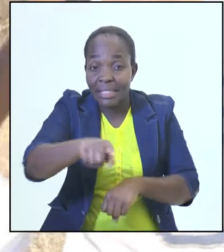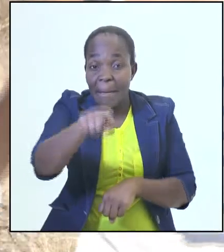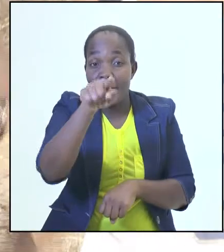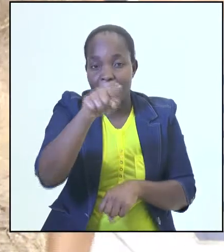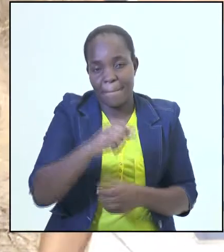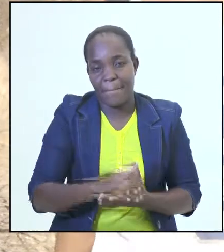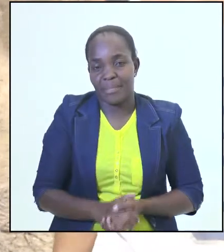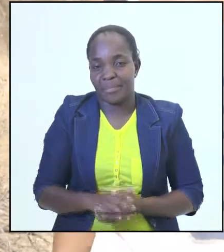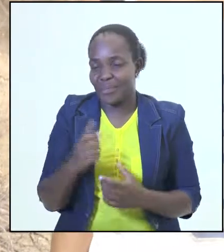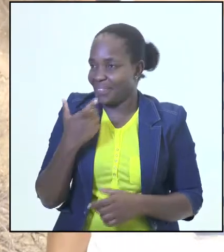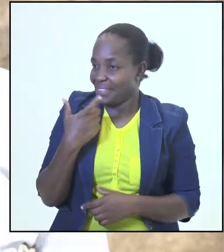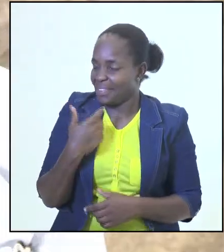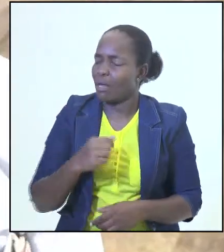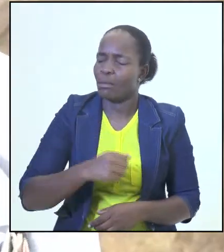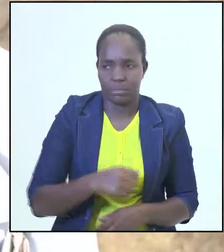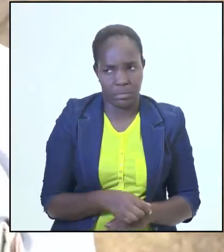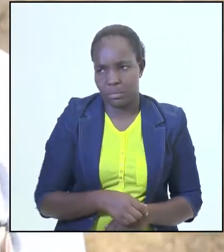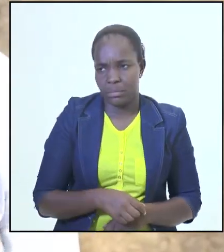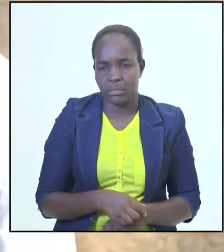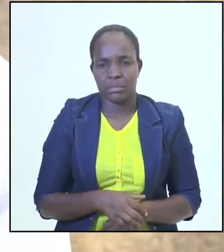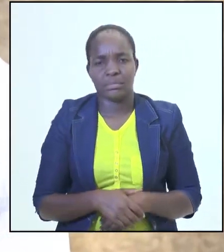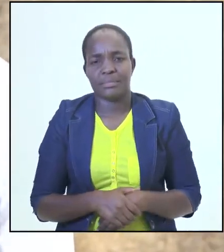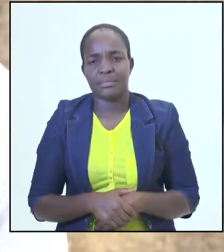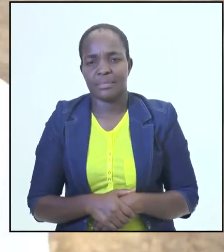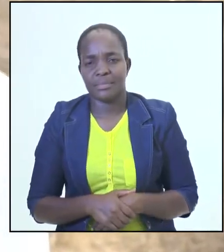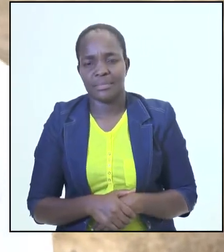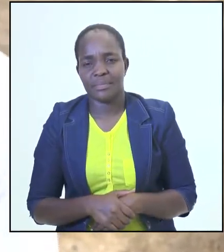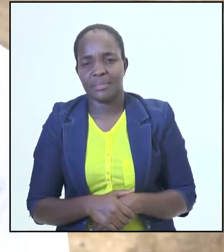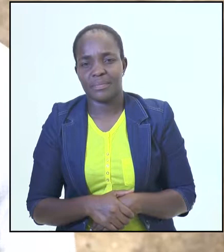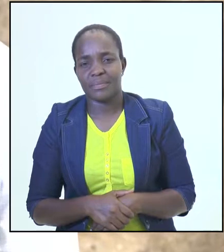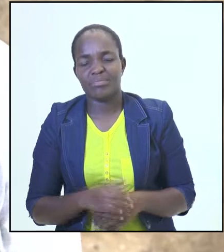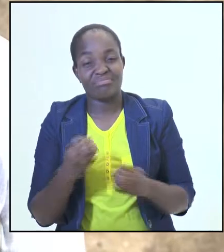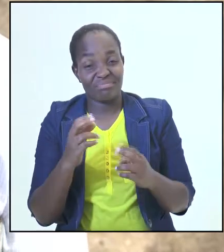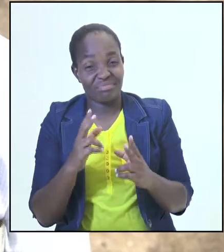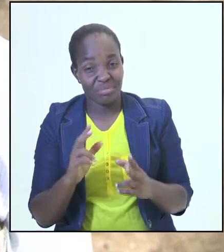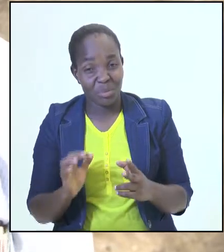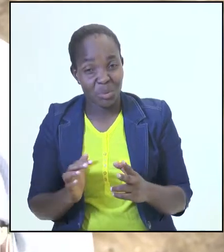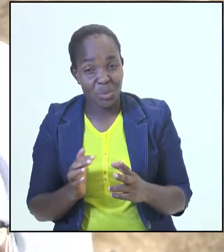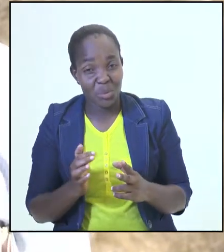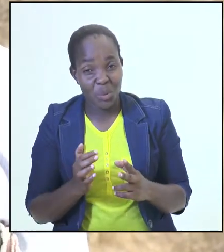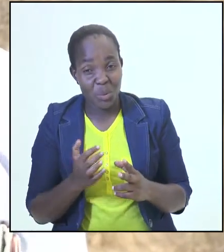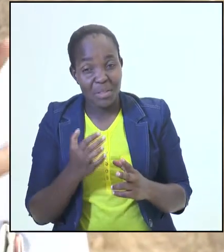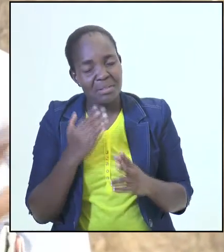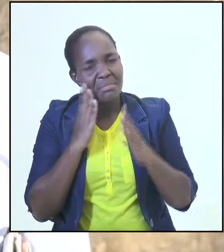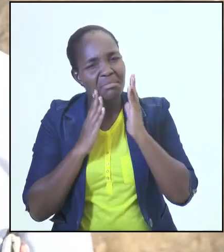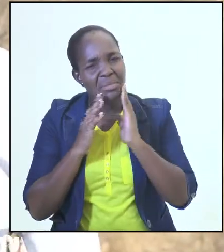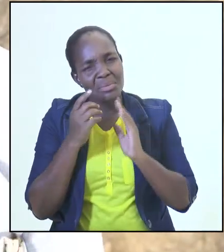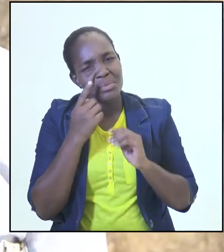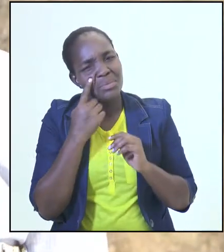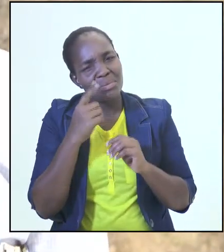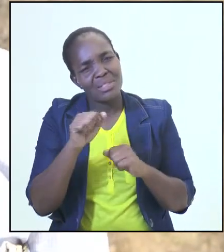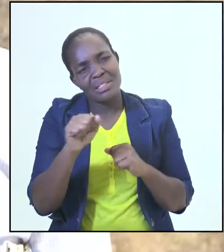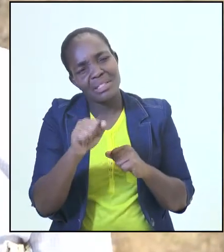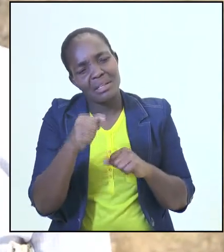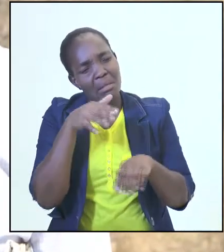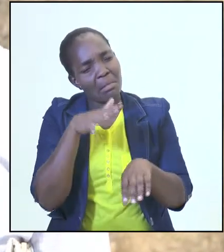Come on, man, really. I reckon a lot of people will agree with you, John. It is a pity to always see valuable cropland go